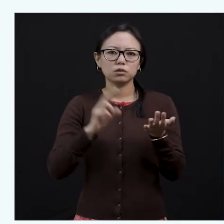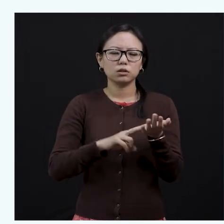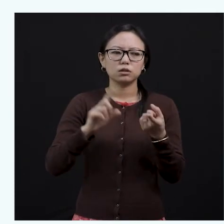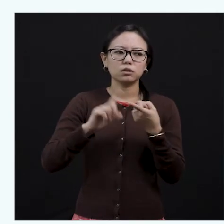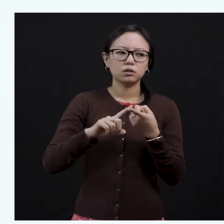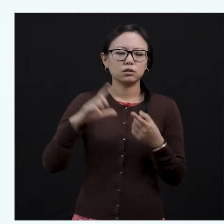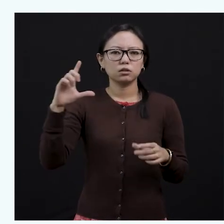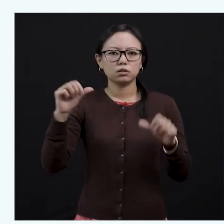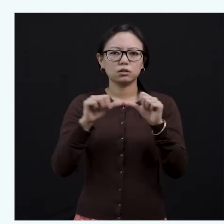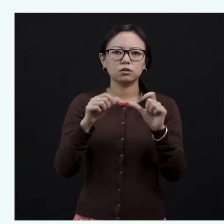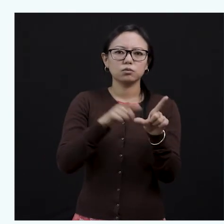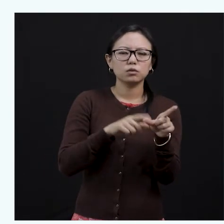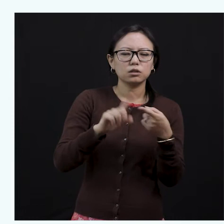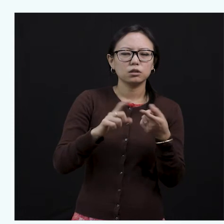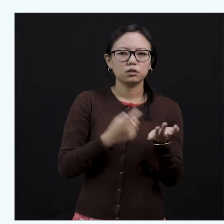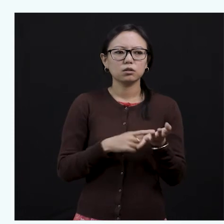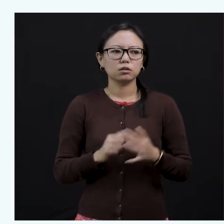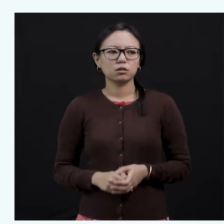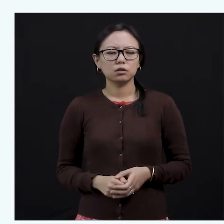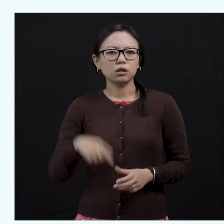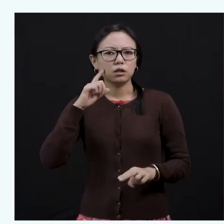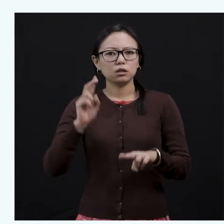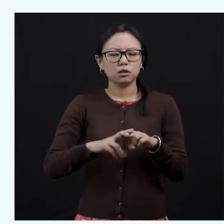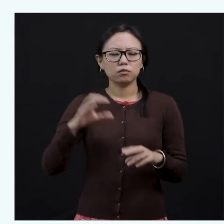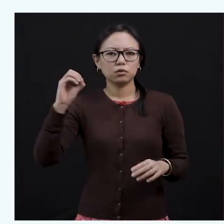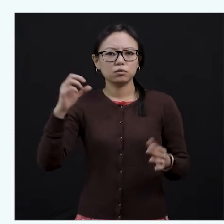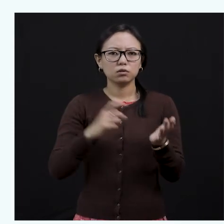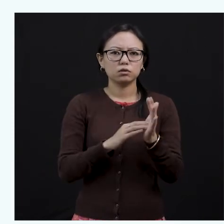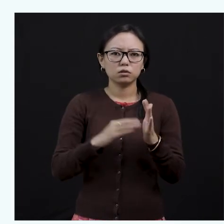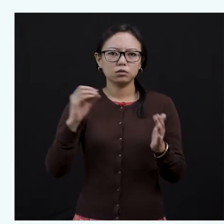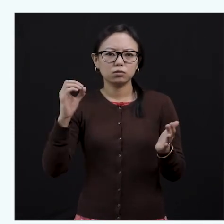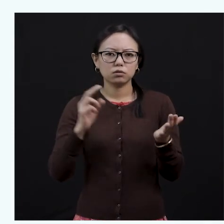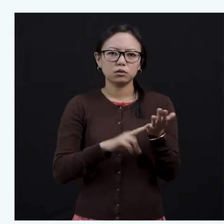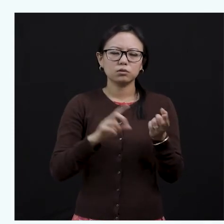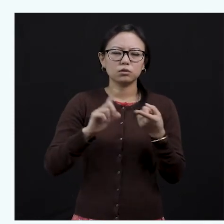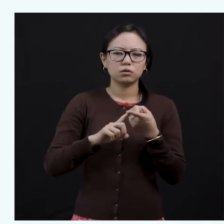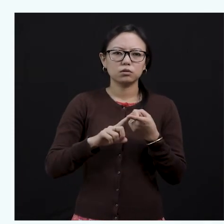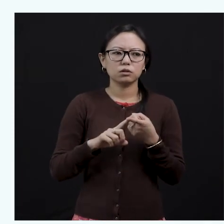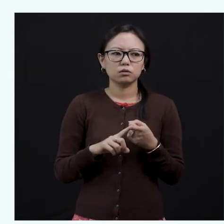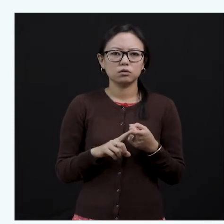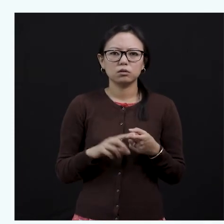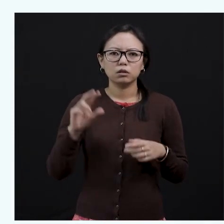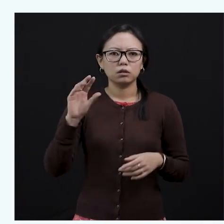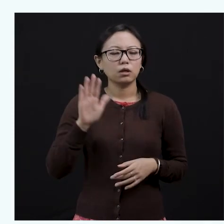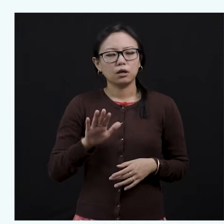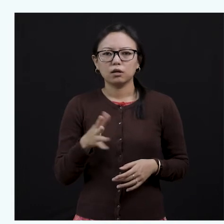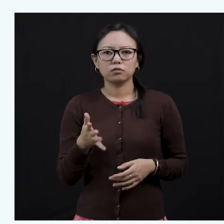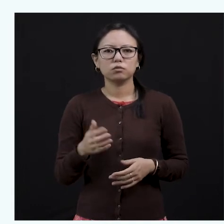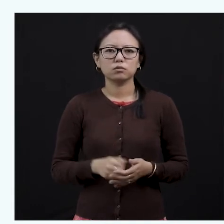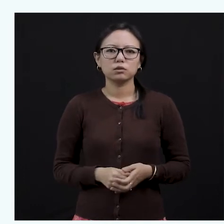on the earth will become difficult because we will be affected with different skin diseases, all